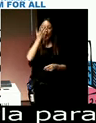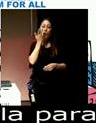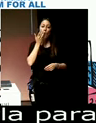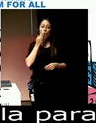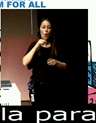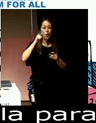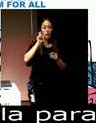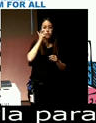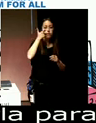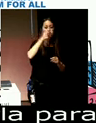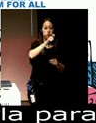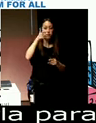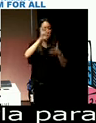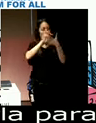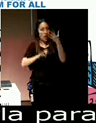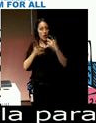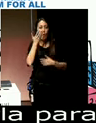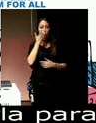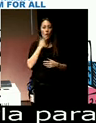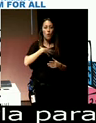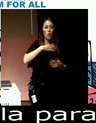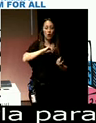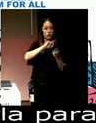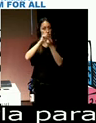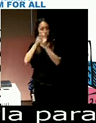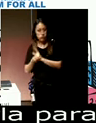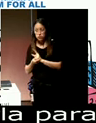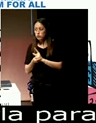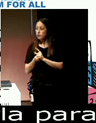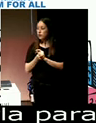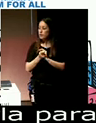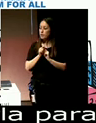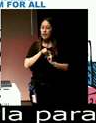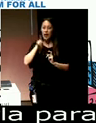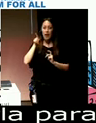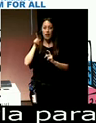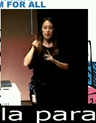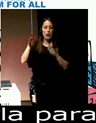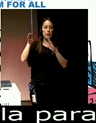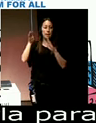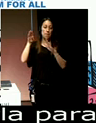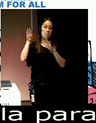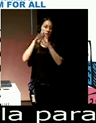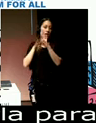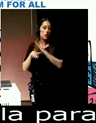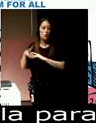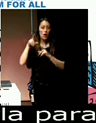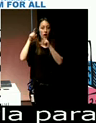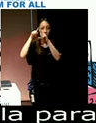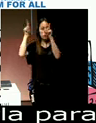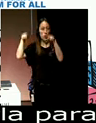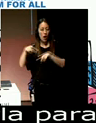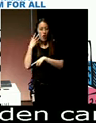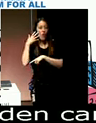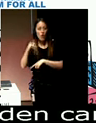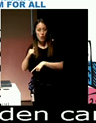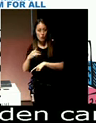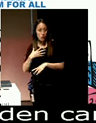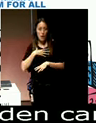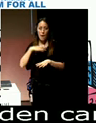menu in the blue square on the left of the interface is used to filter the